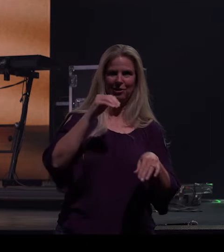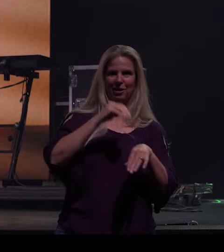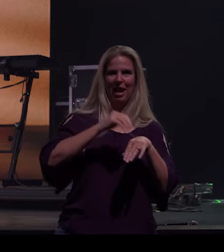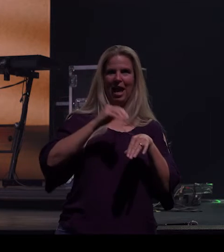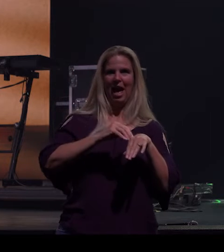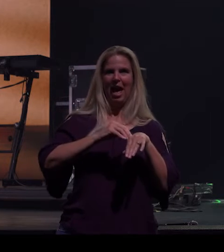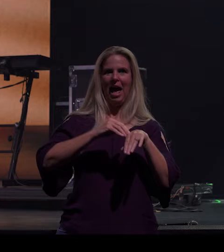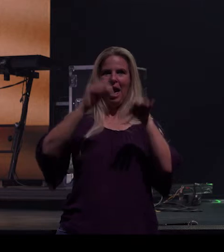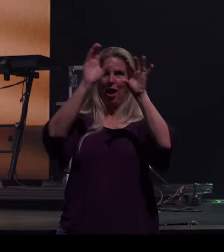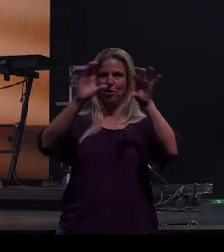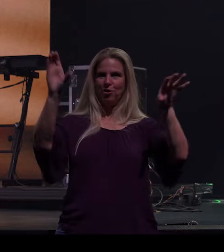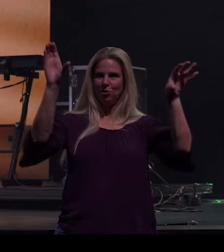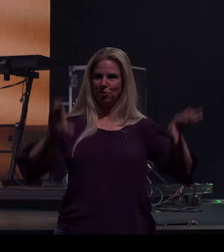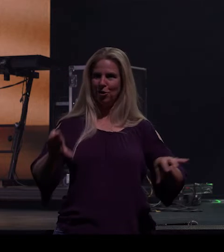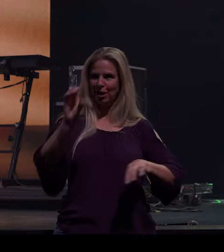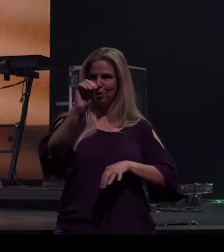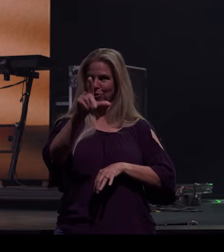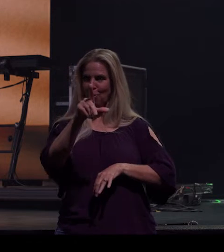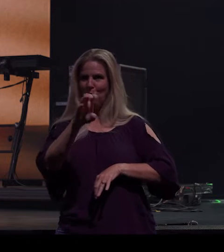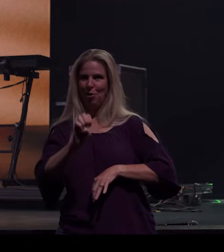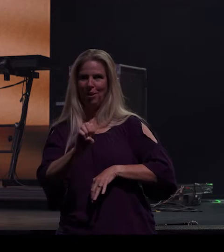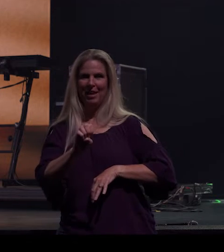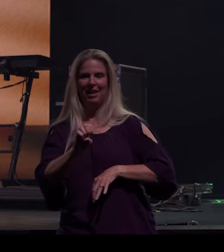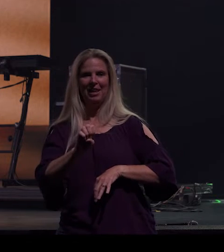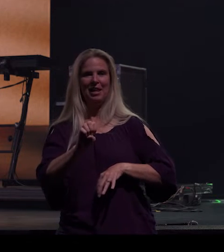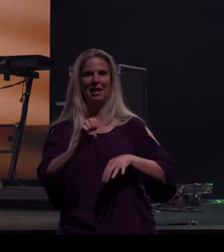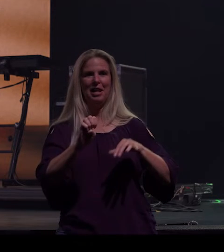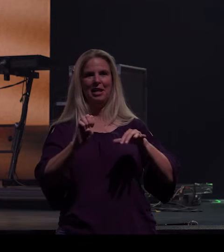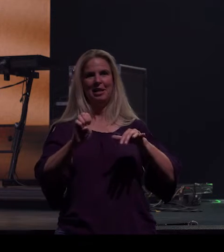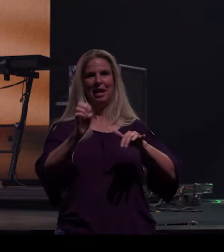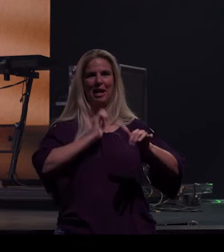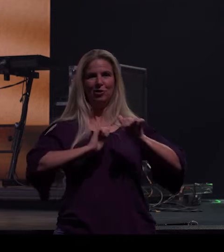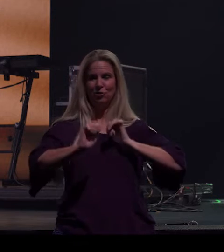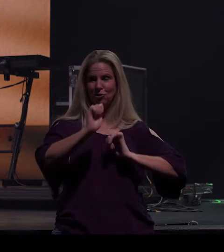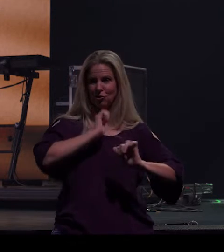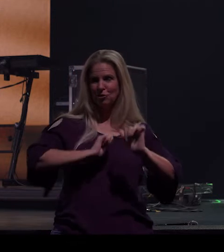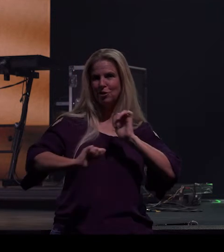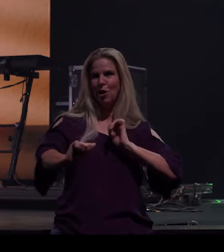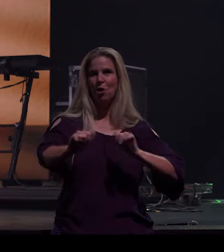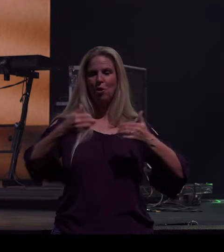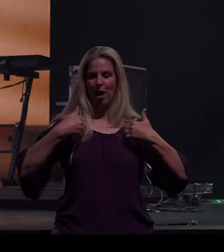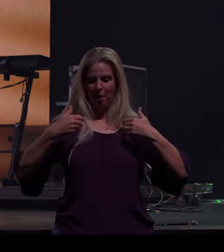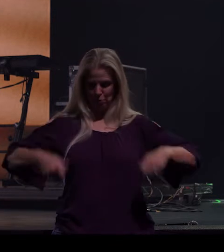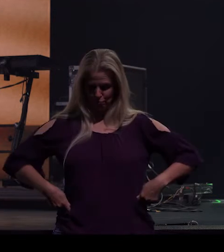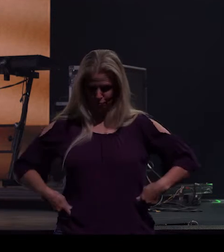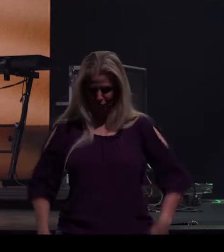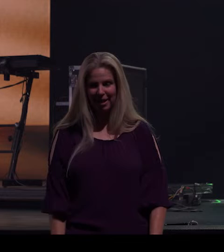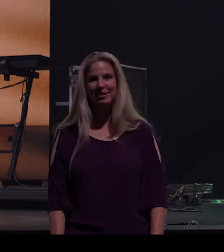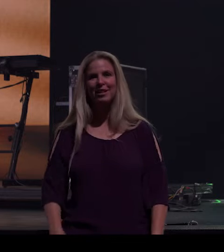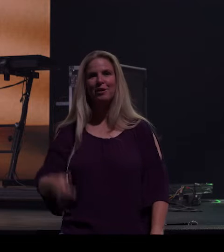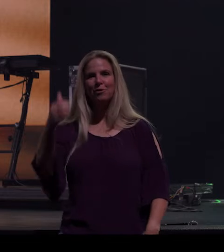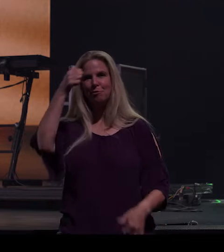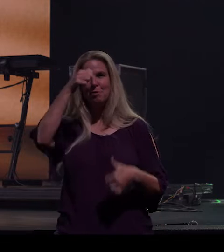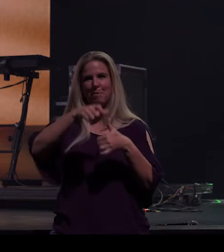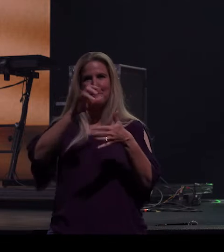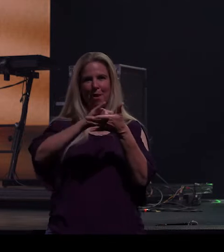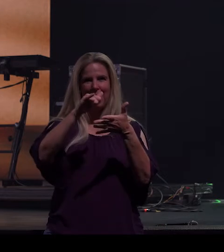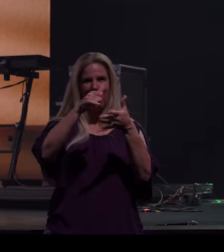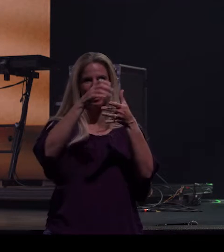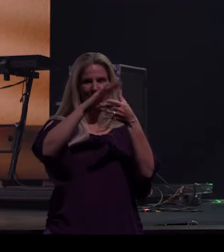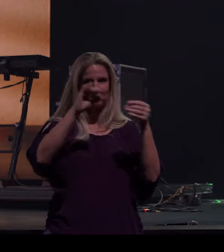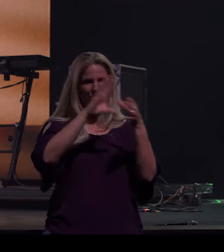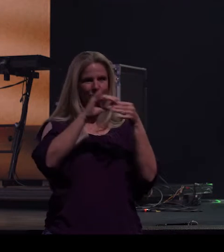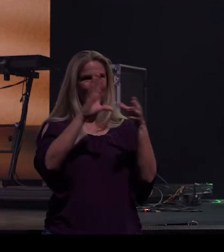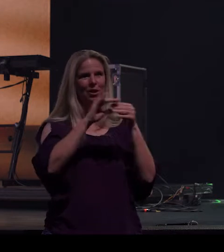your pants pulled down in front of 2,000 people, including your future wife and in-laws. If you were here, you remember that story. And